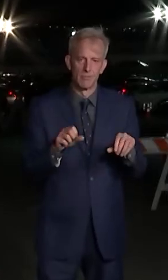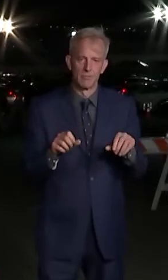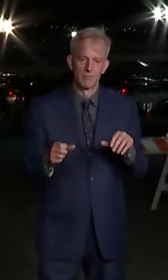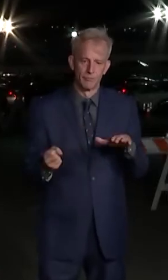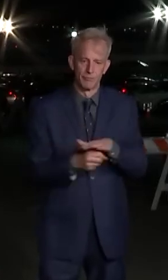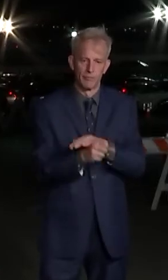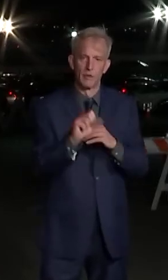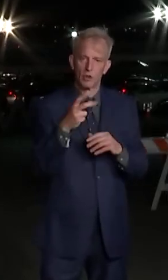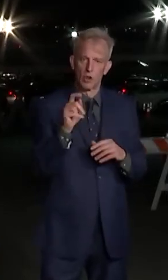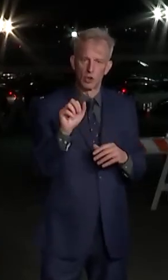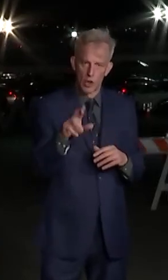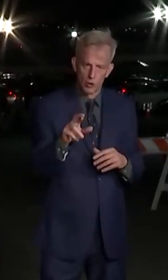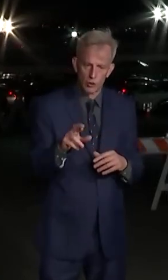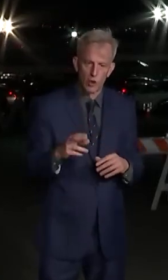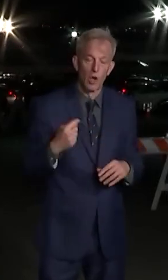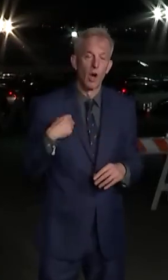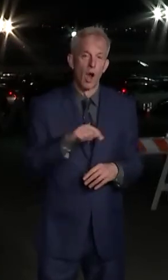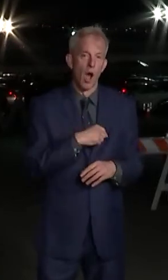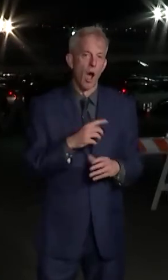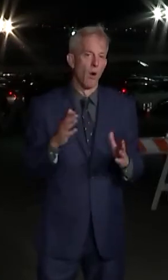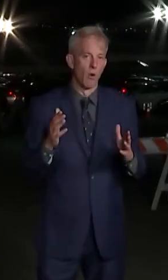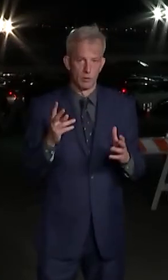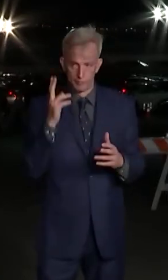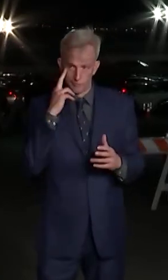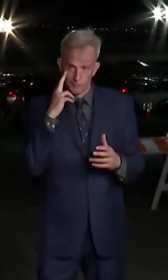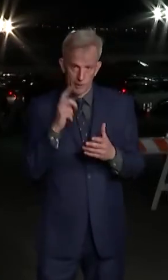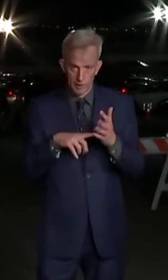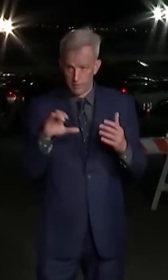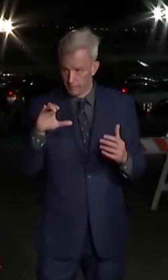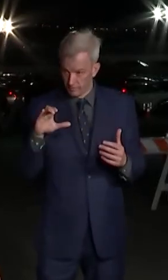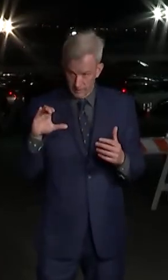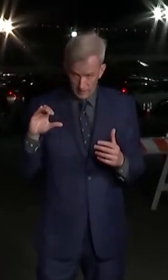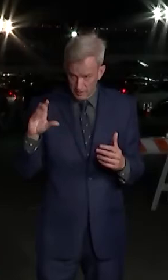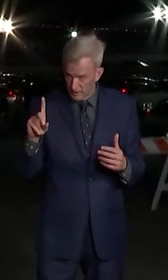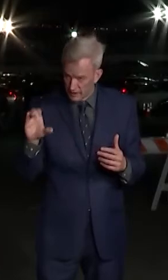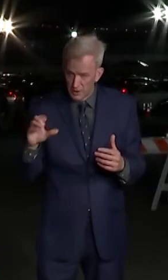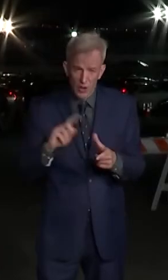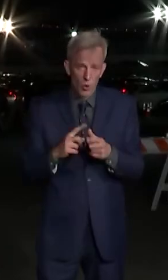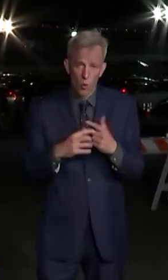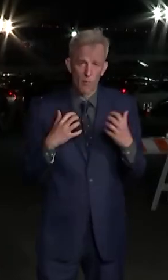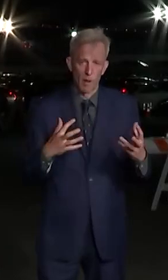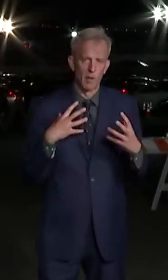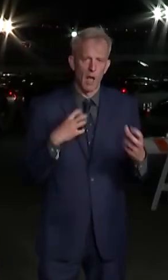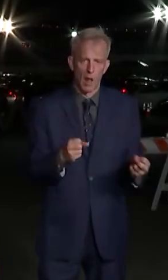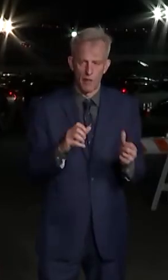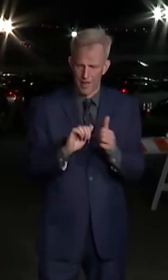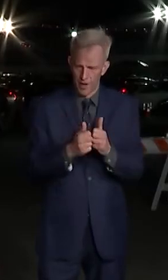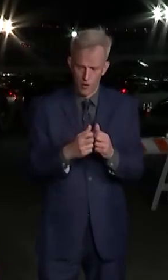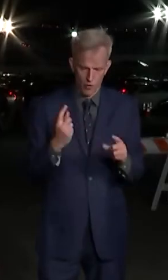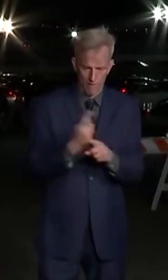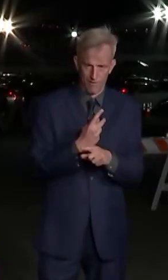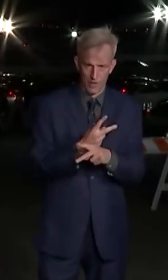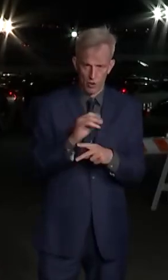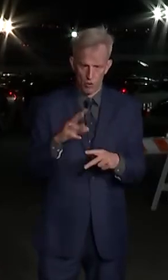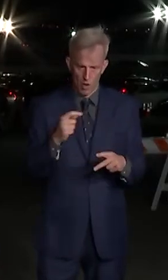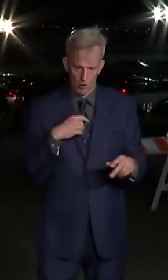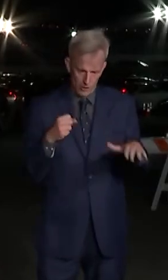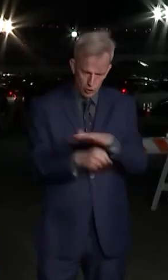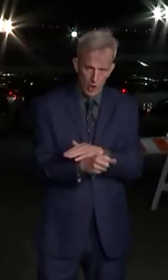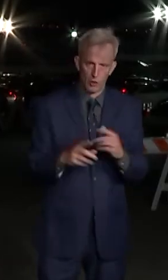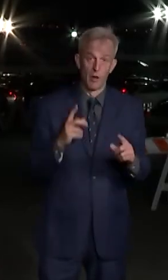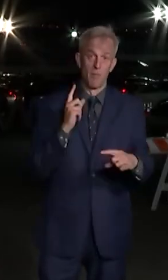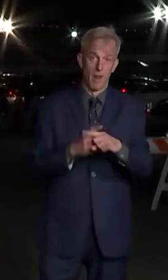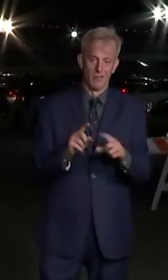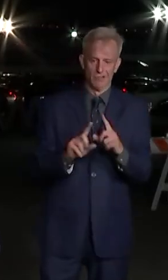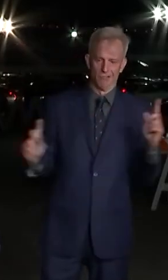County Public Health to put more people in there that right now have had to be spaced out more because of this. And I'd like to get into our congregate shelters and see if we can get permission to